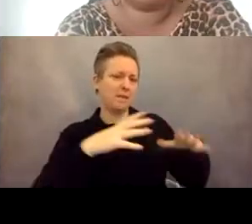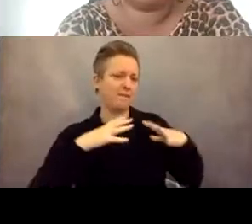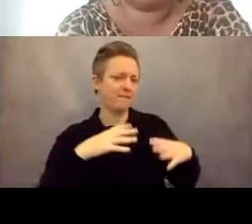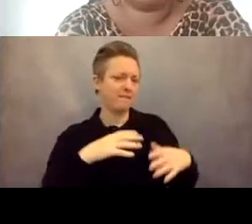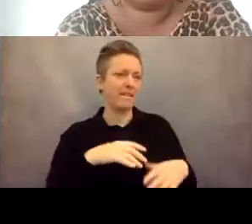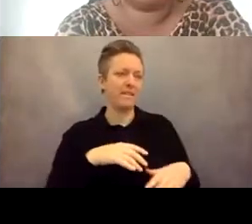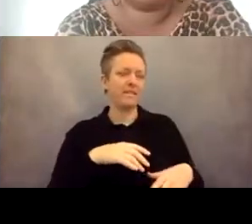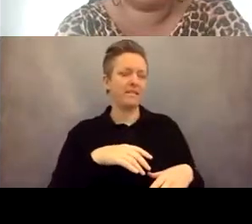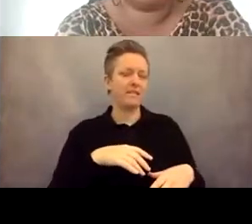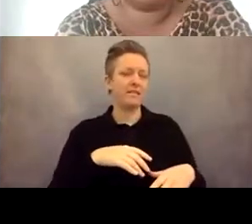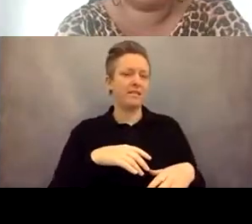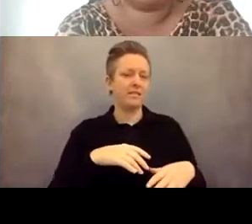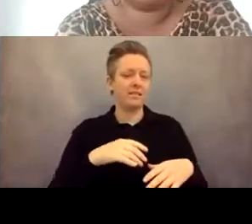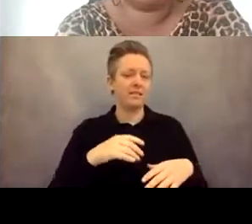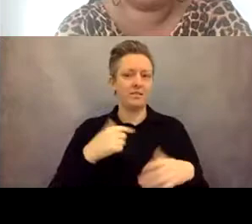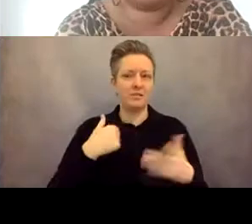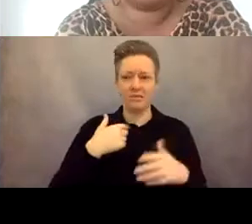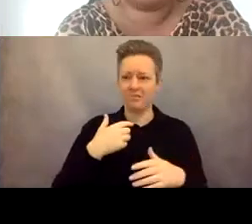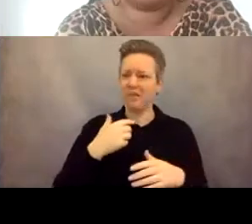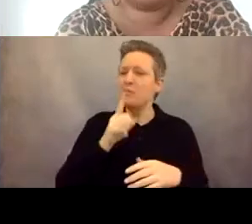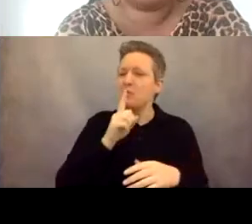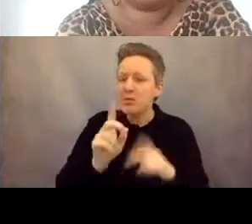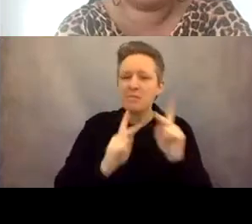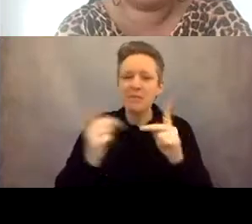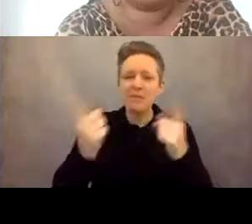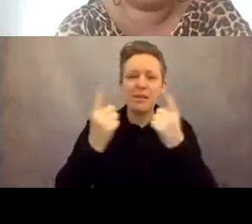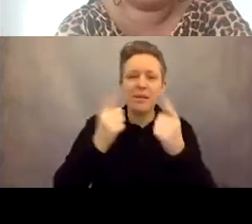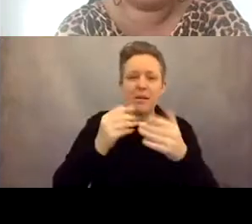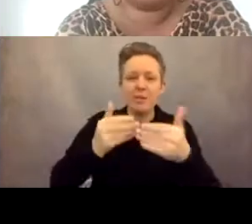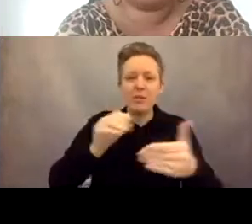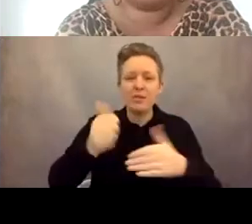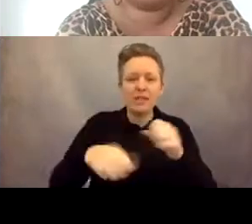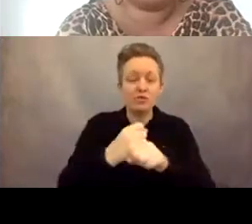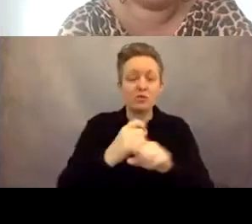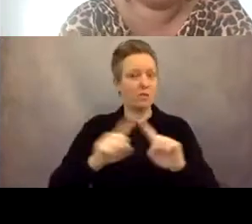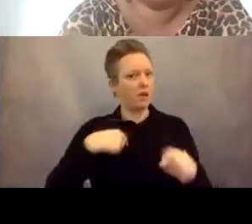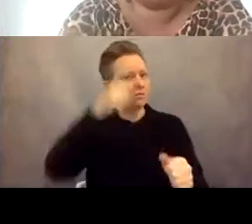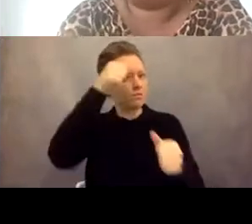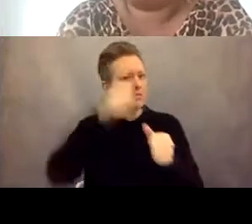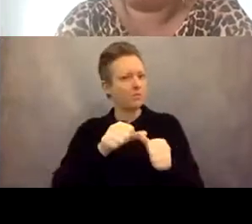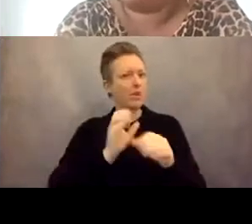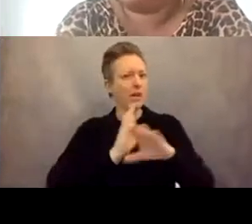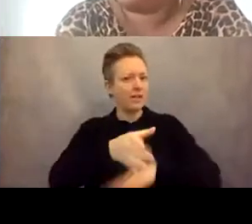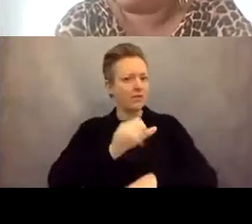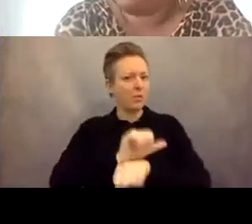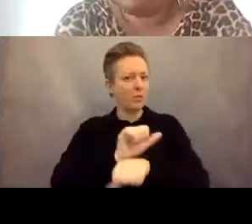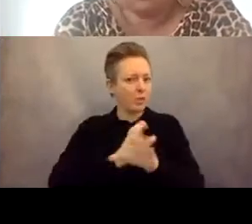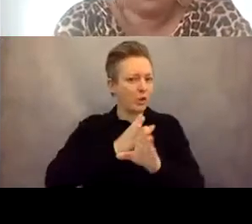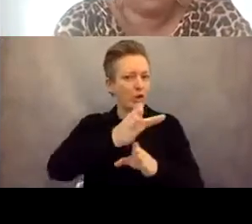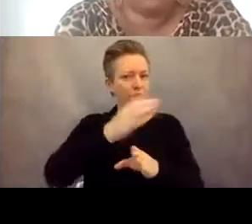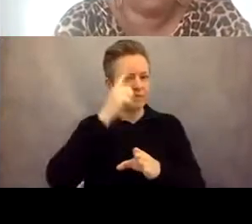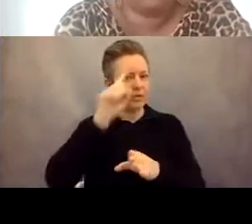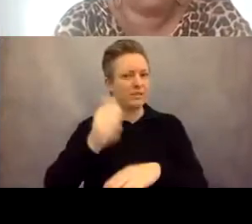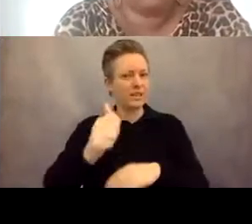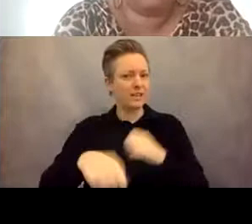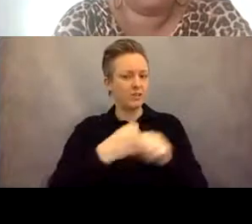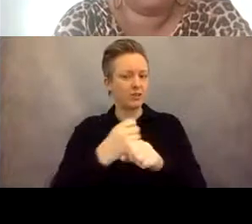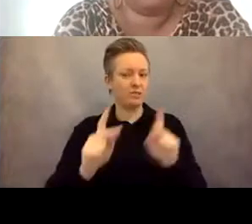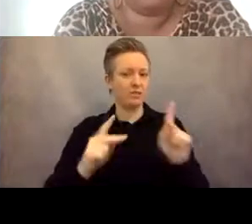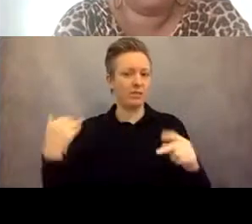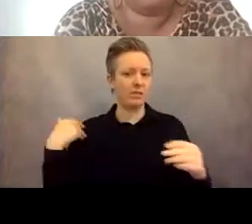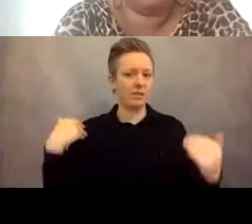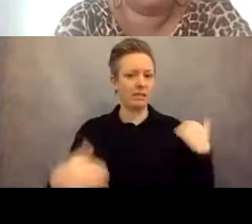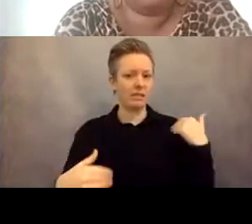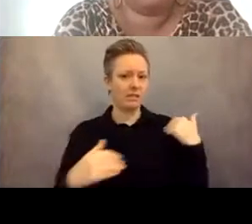in, but I was very stubborn and successfully ignored them. But 10 years in is when there was a critical mass of people up in my grill really begging me